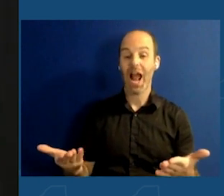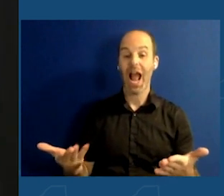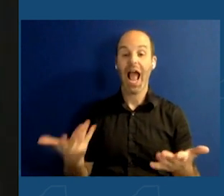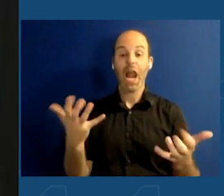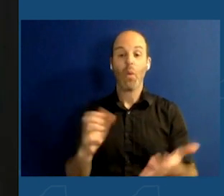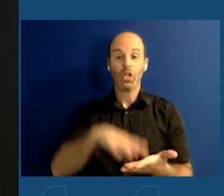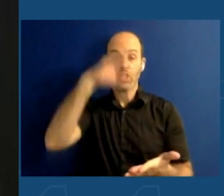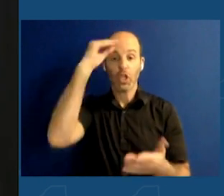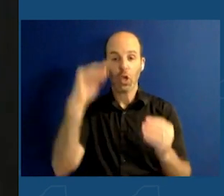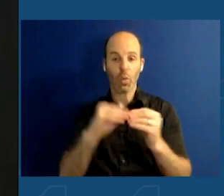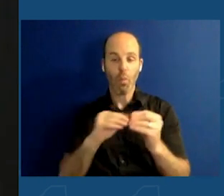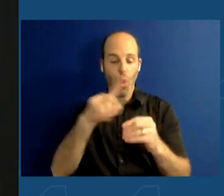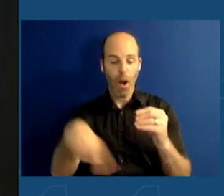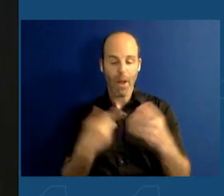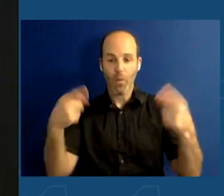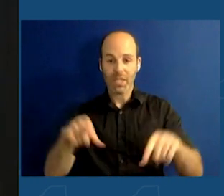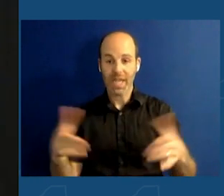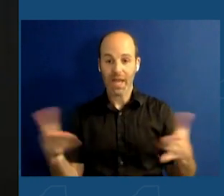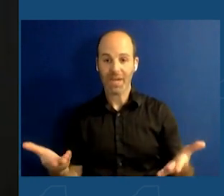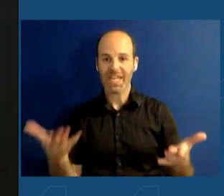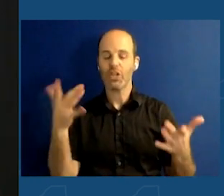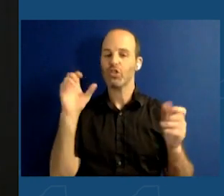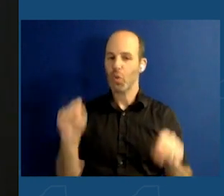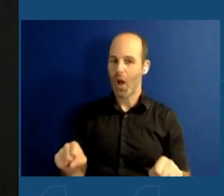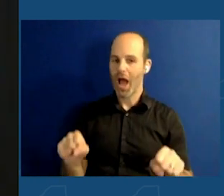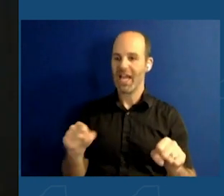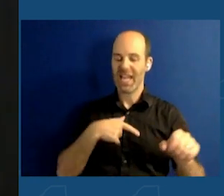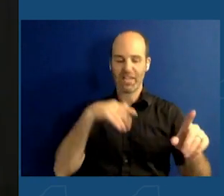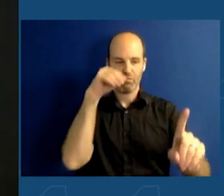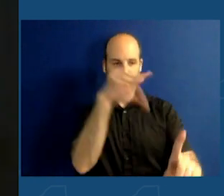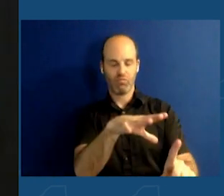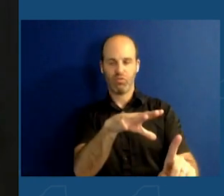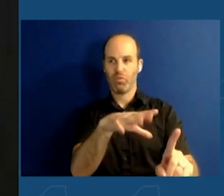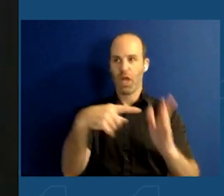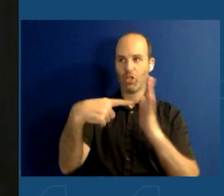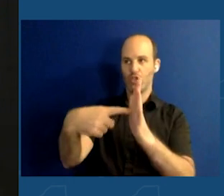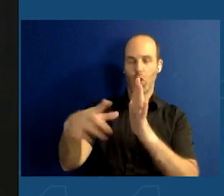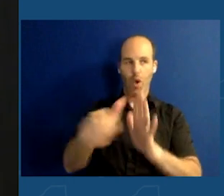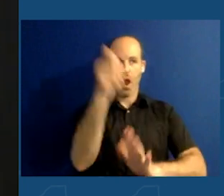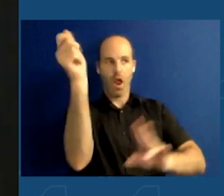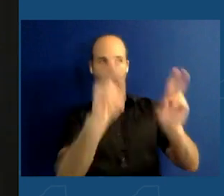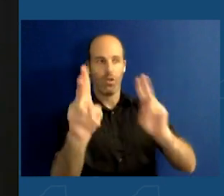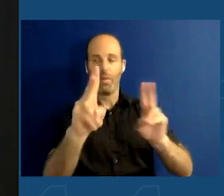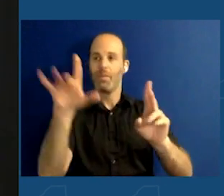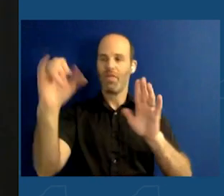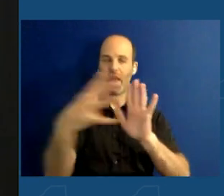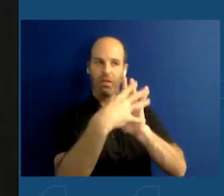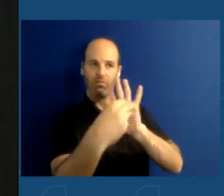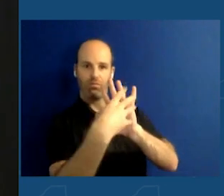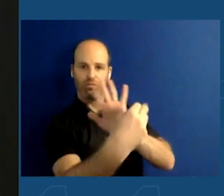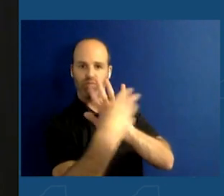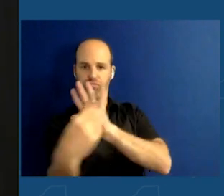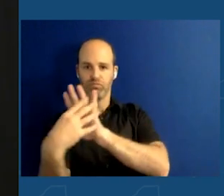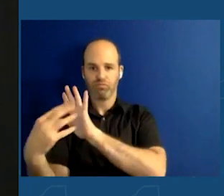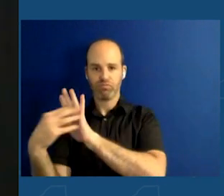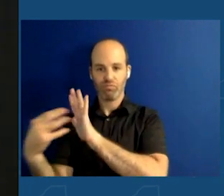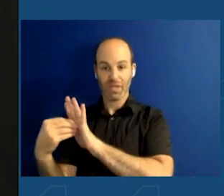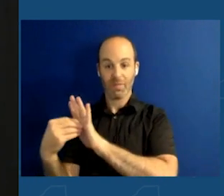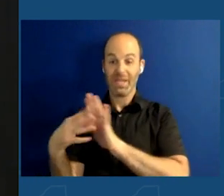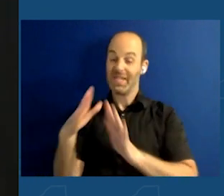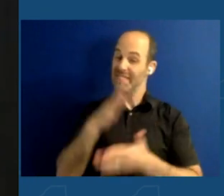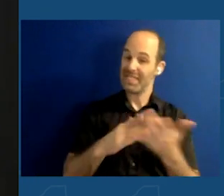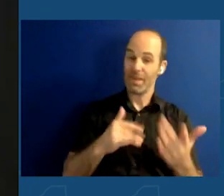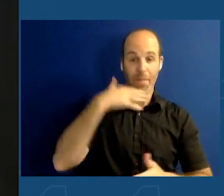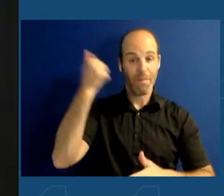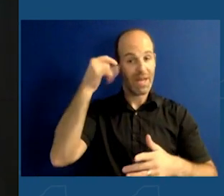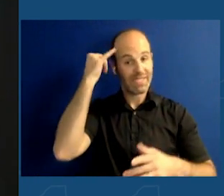here so that I can highlight the important work and people can try to adapt that work and copy it. I always say that some of the best ideas I ever had as